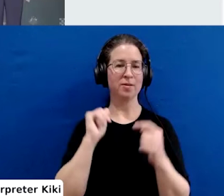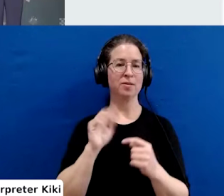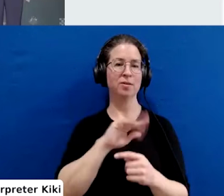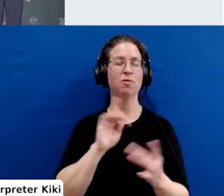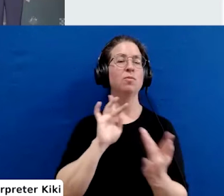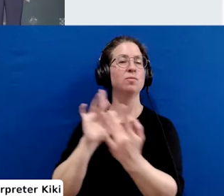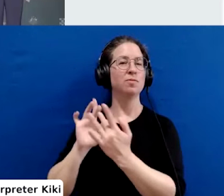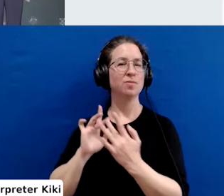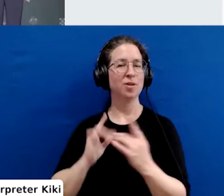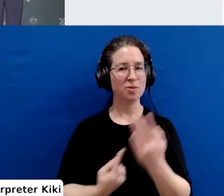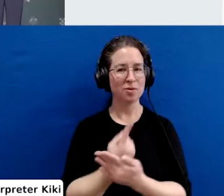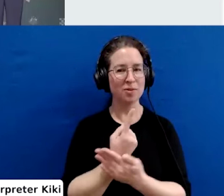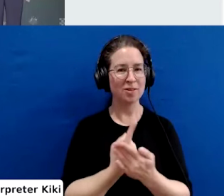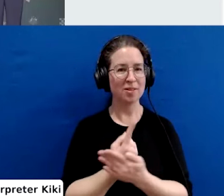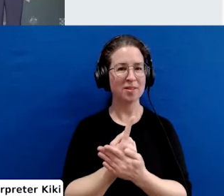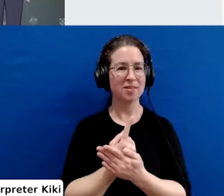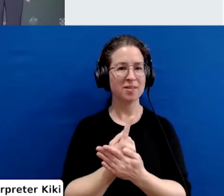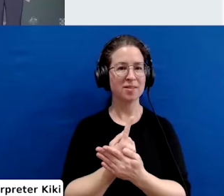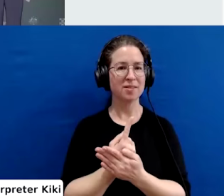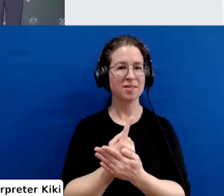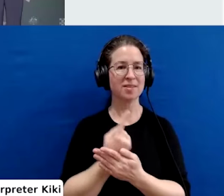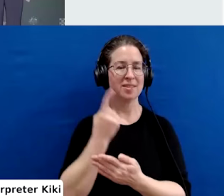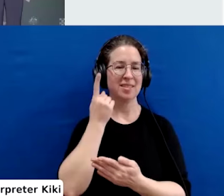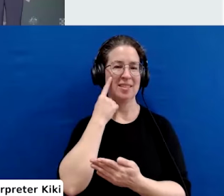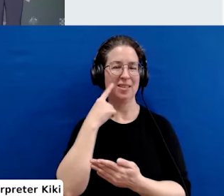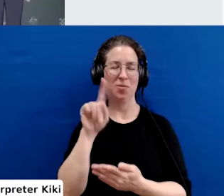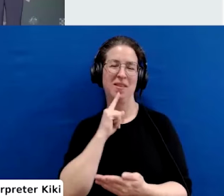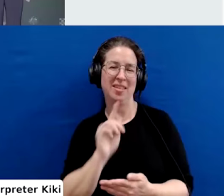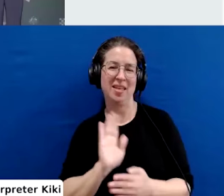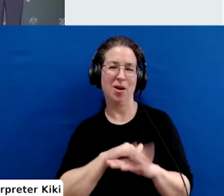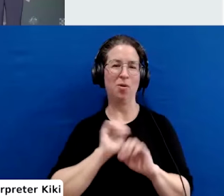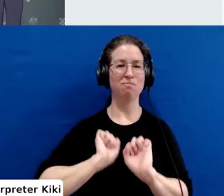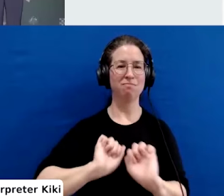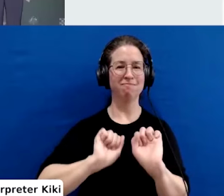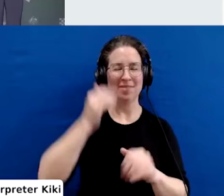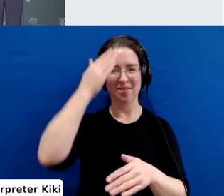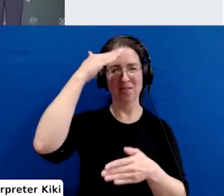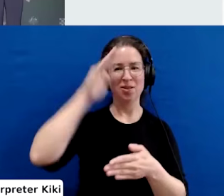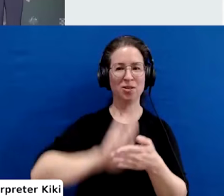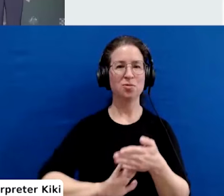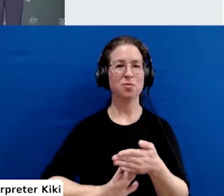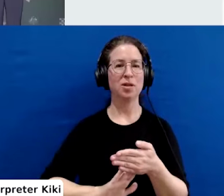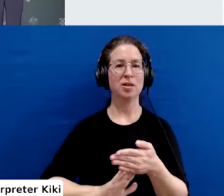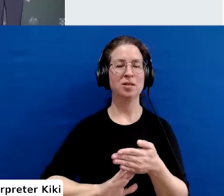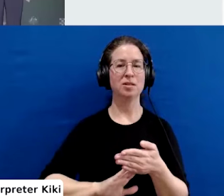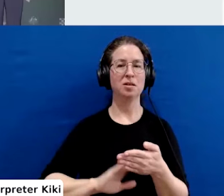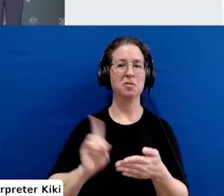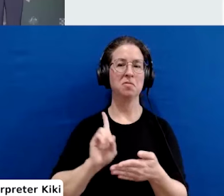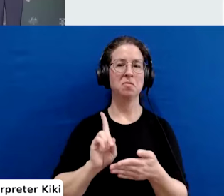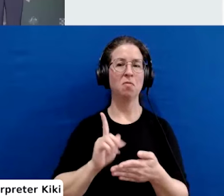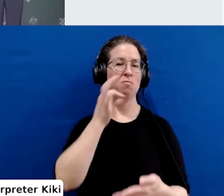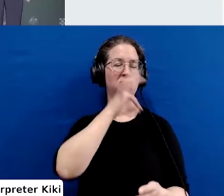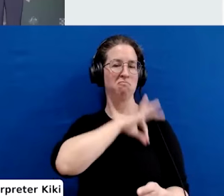events, and you can see here what the scholars have to say about their experience and what they've gained from the program.